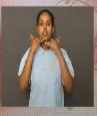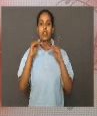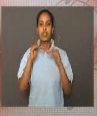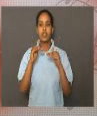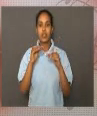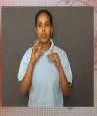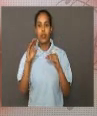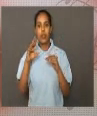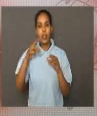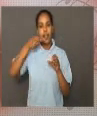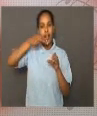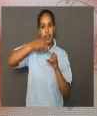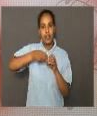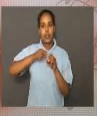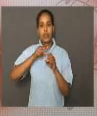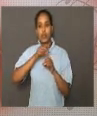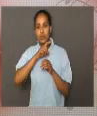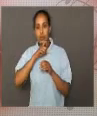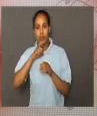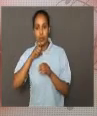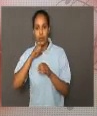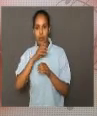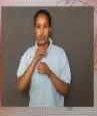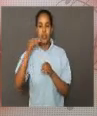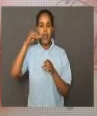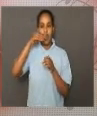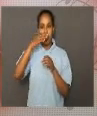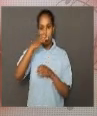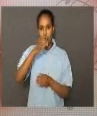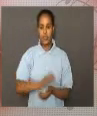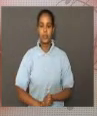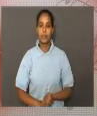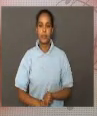concentrations of a gaseous solute in a solution.